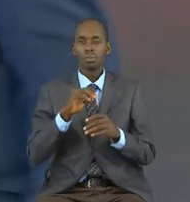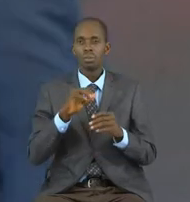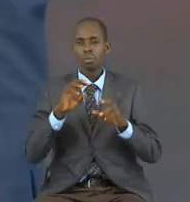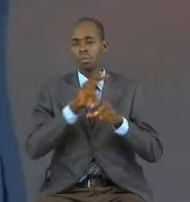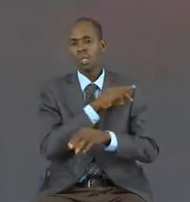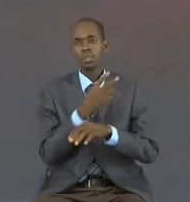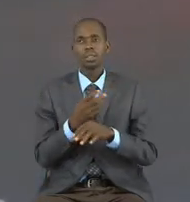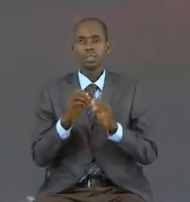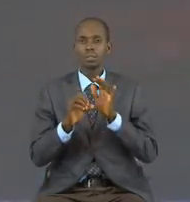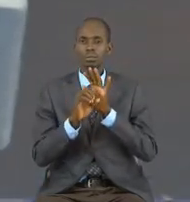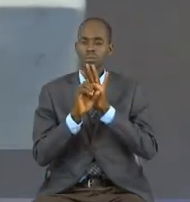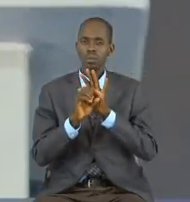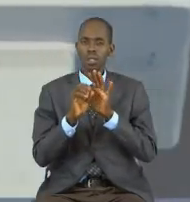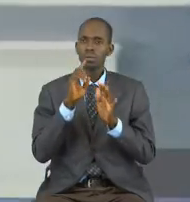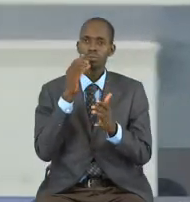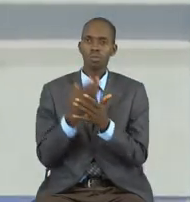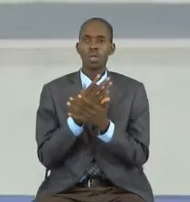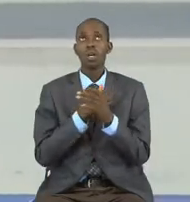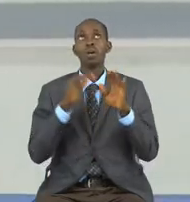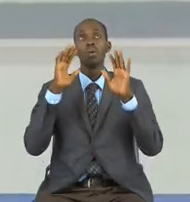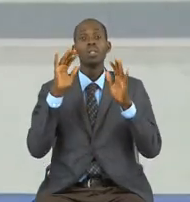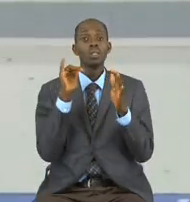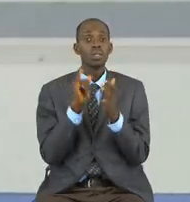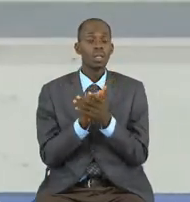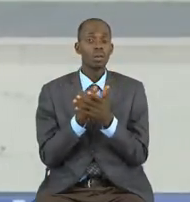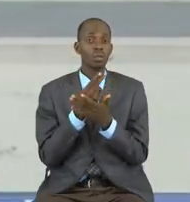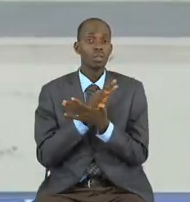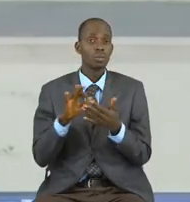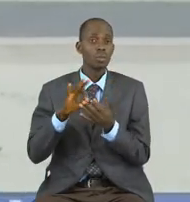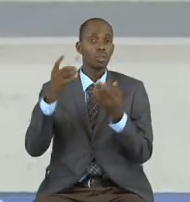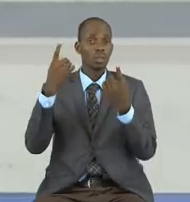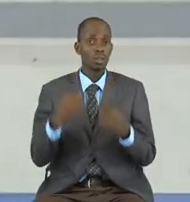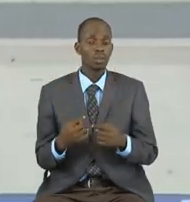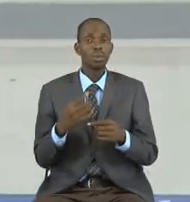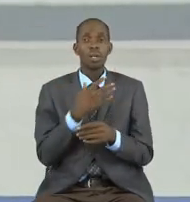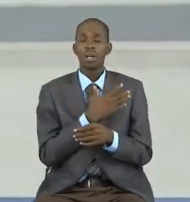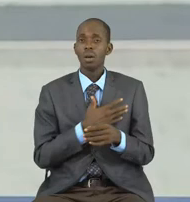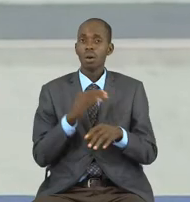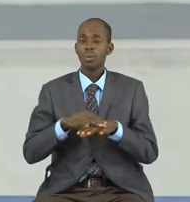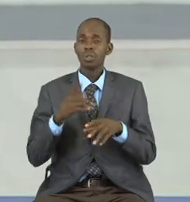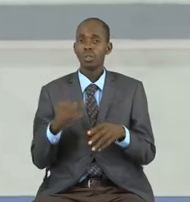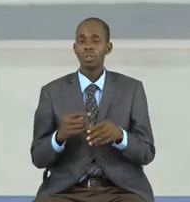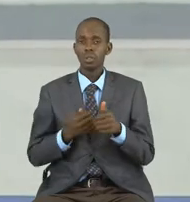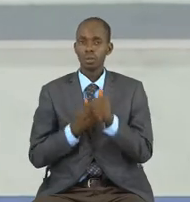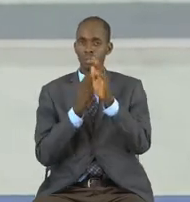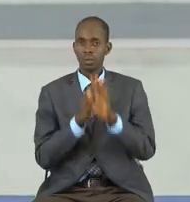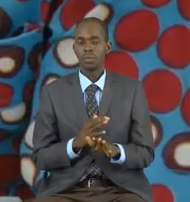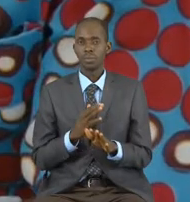Now, that same Holy Ghost came upon the apostles and disciples. Look at verse 43.